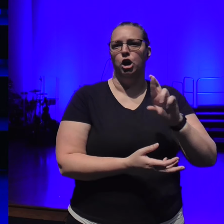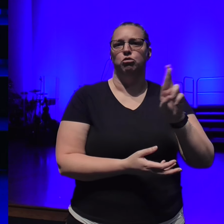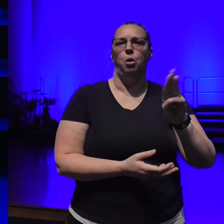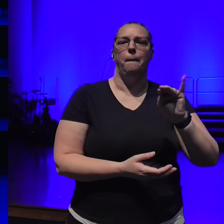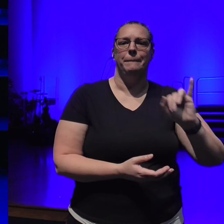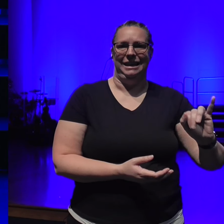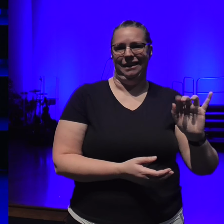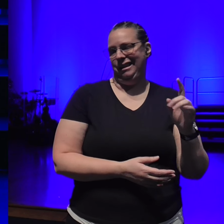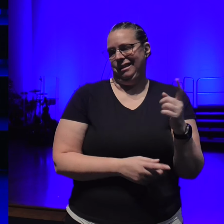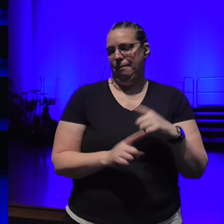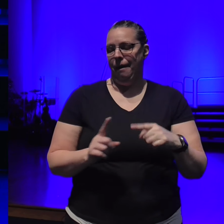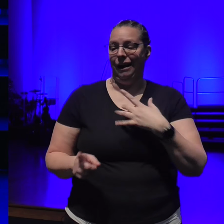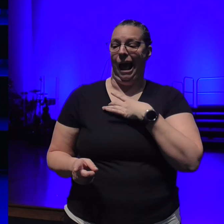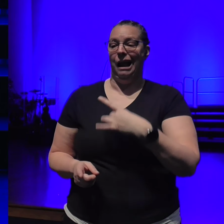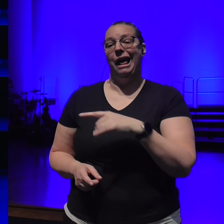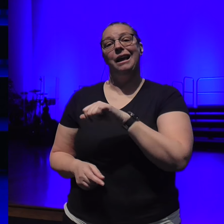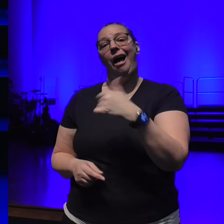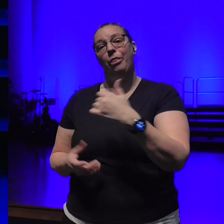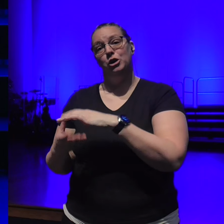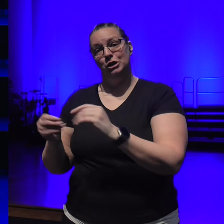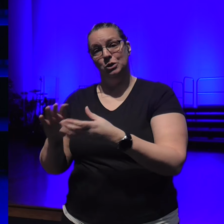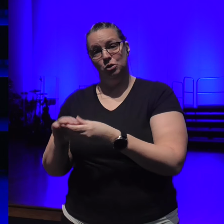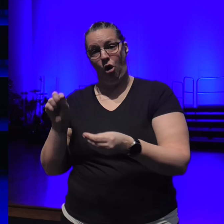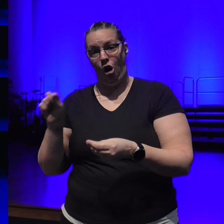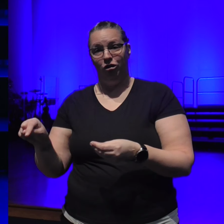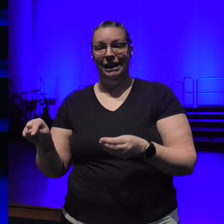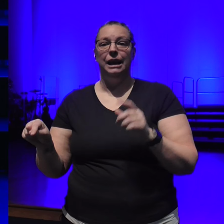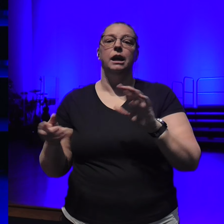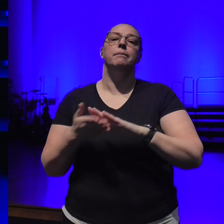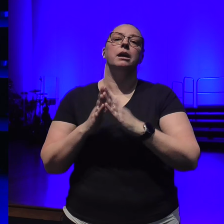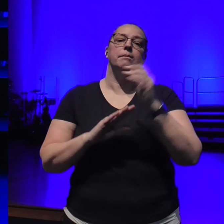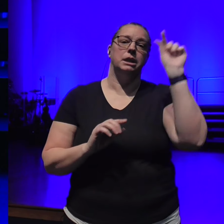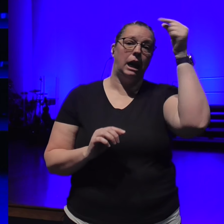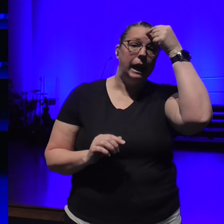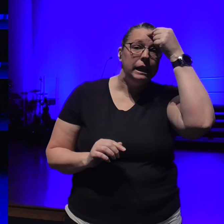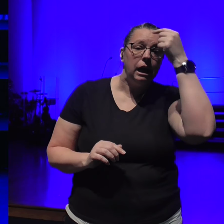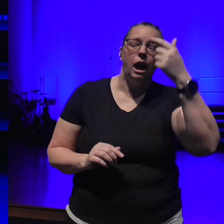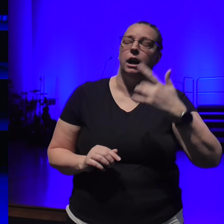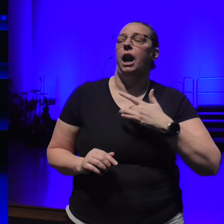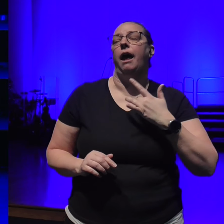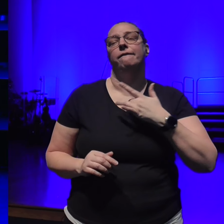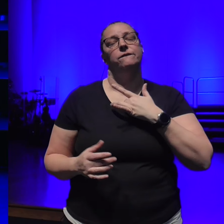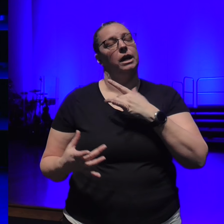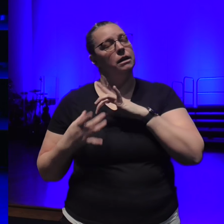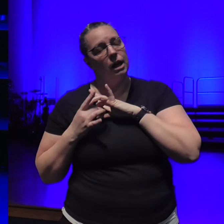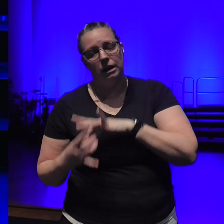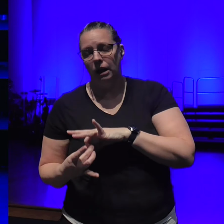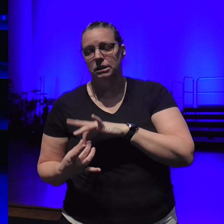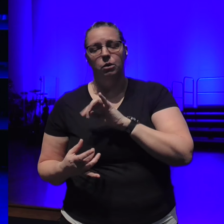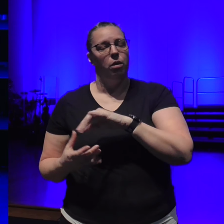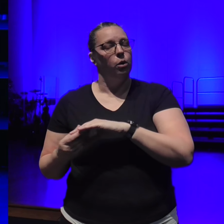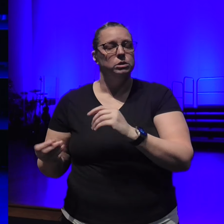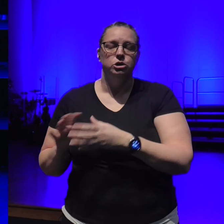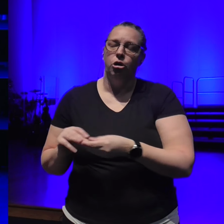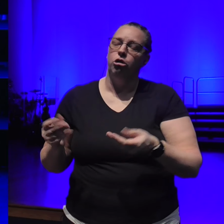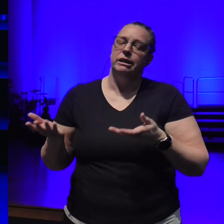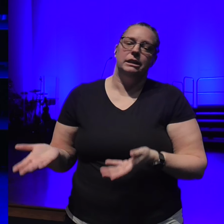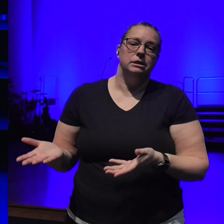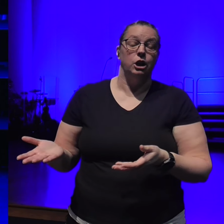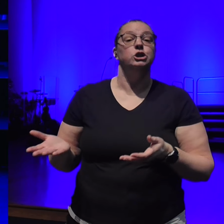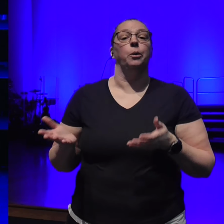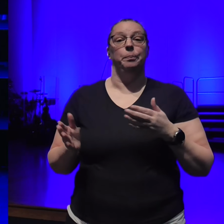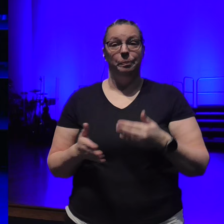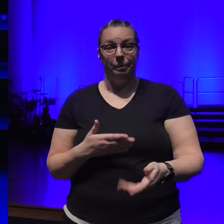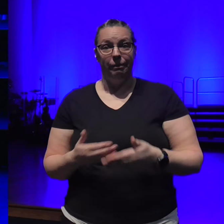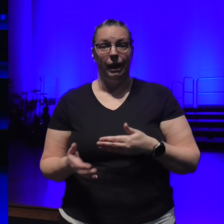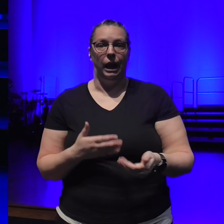say. I like Nasruddin stories because they're about him being an idiot, and for some reason I personally resonate with that so much more. So Nasruddin